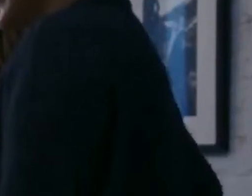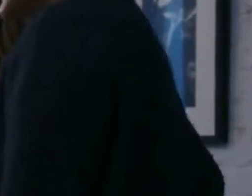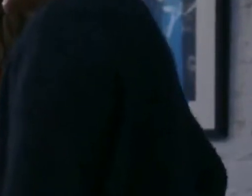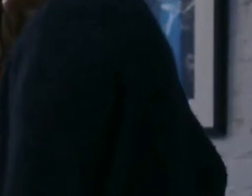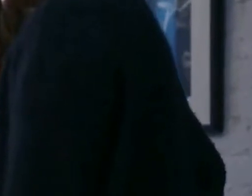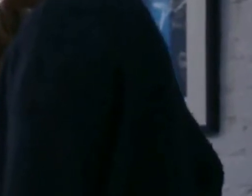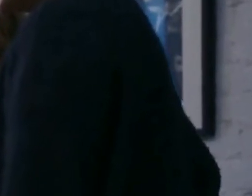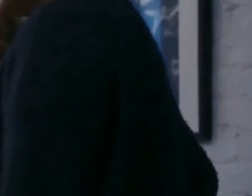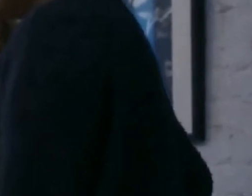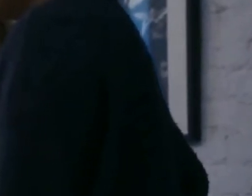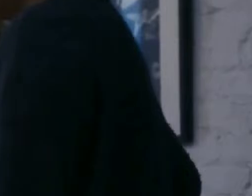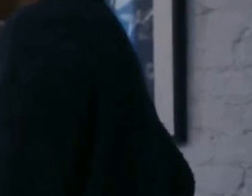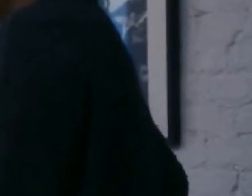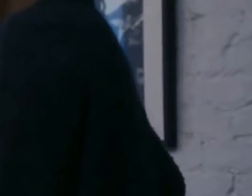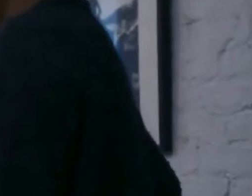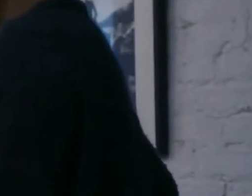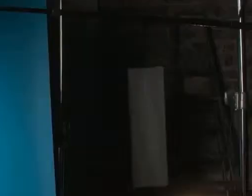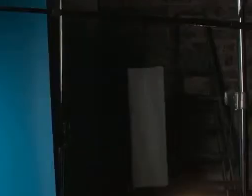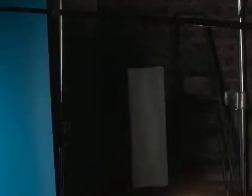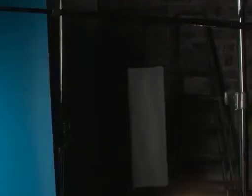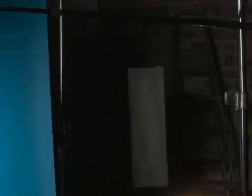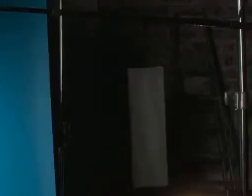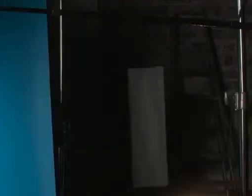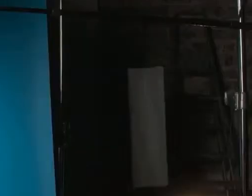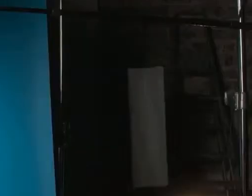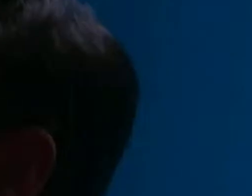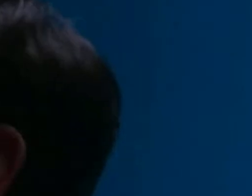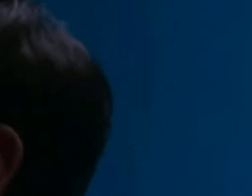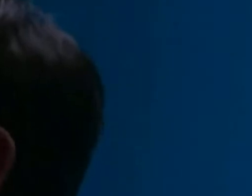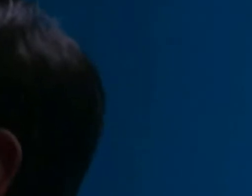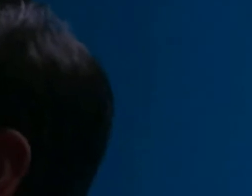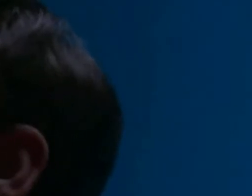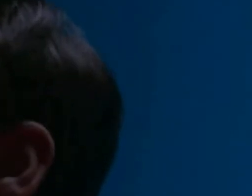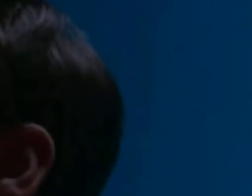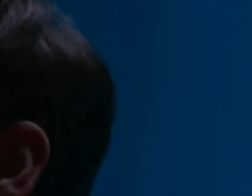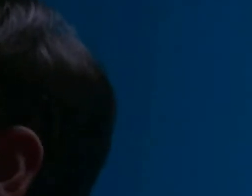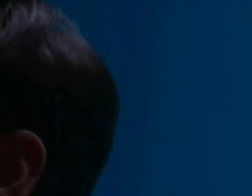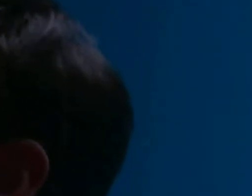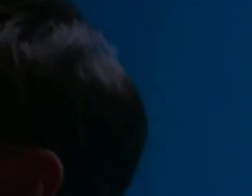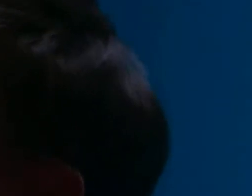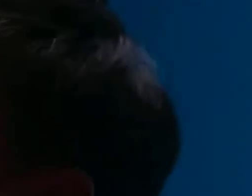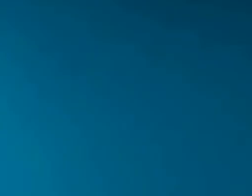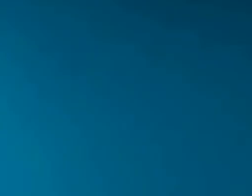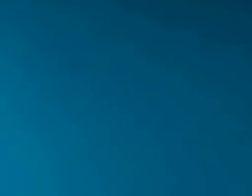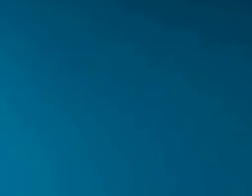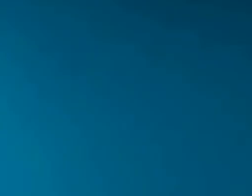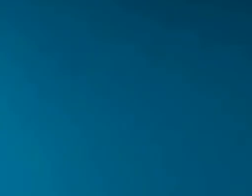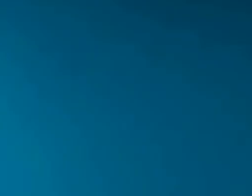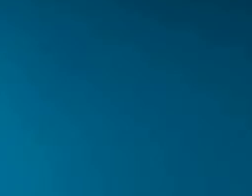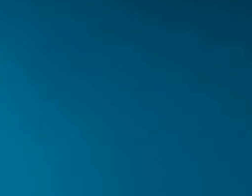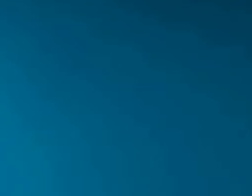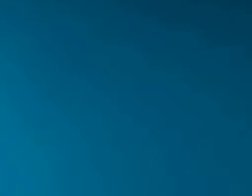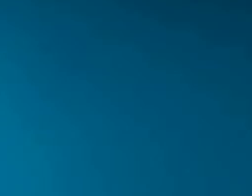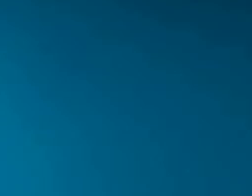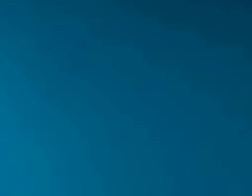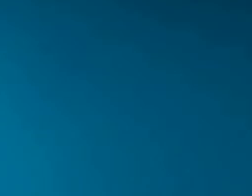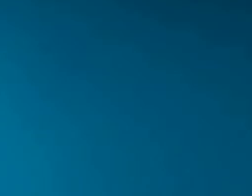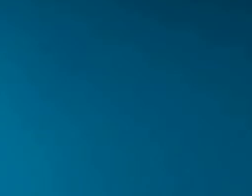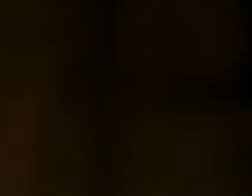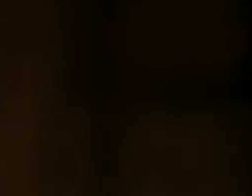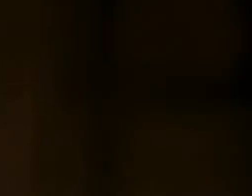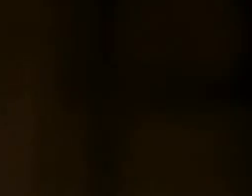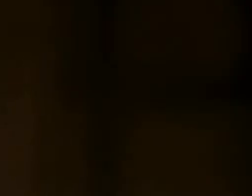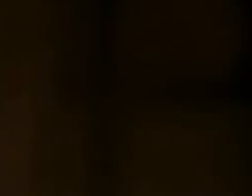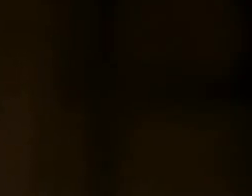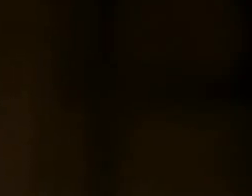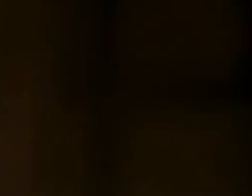whole potential. Once kind of it's talked about, people are much more open. If we can talk about it and break that ice. I